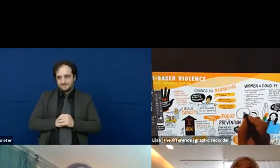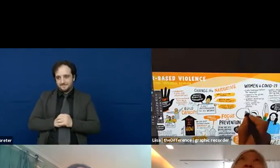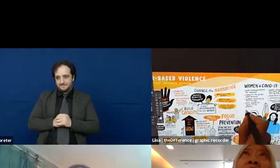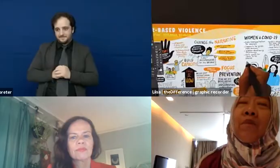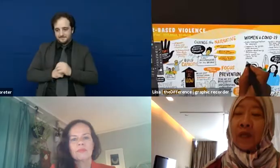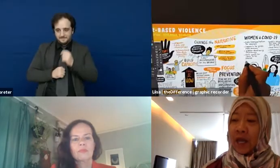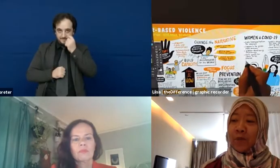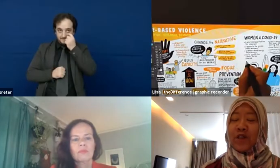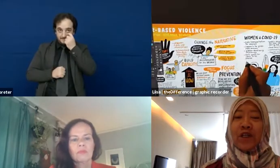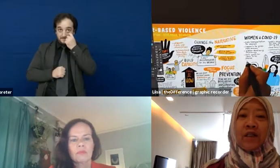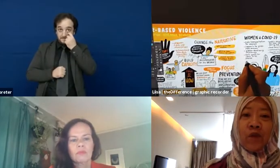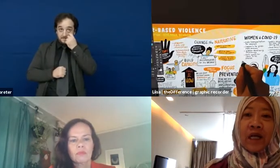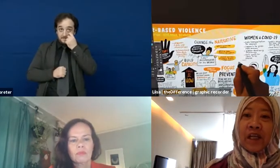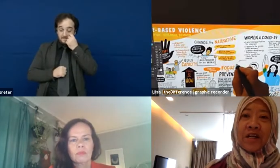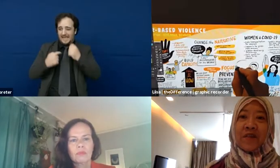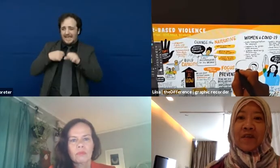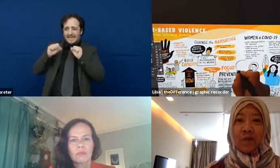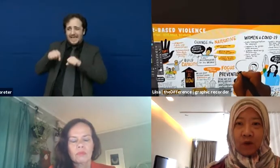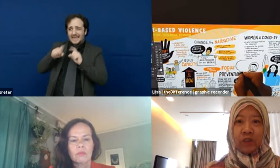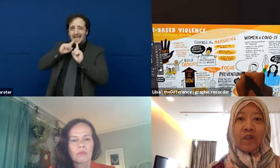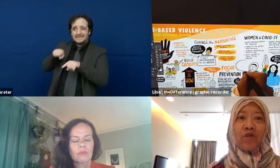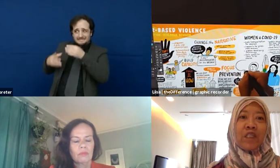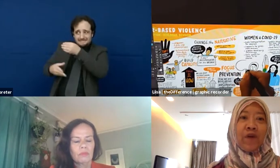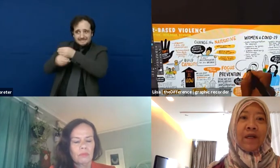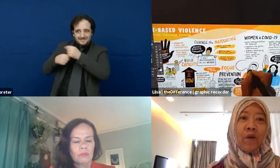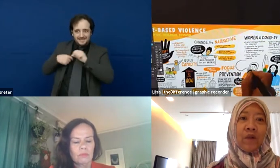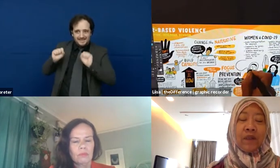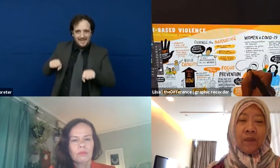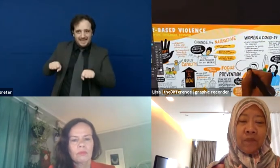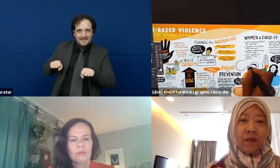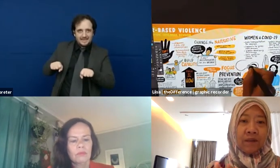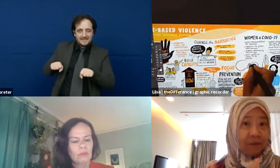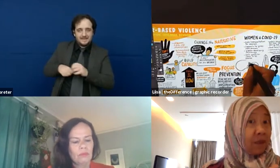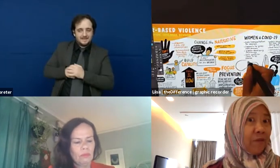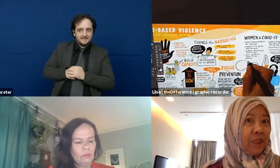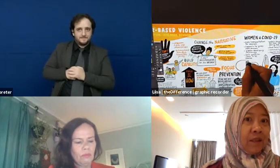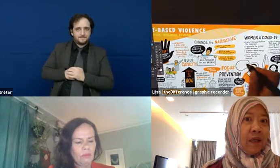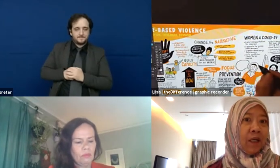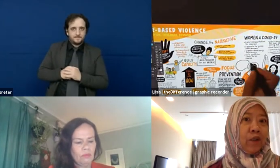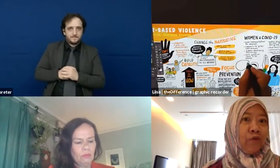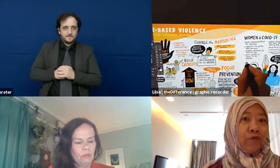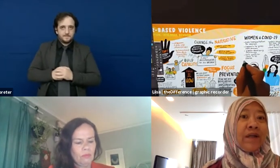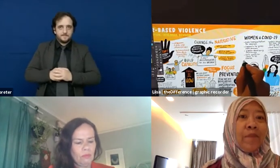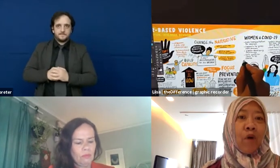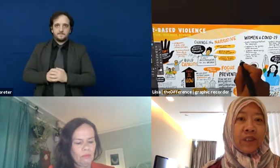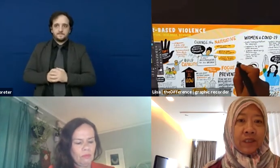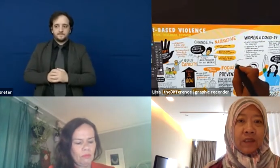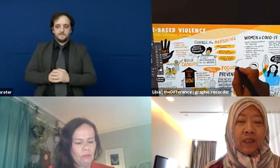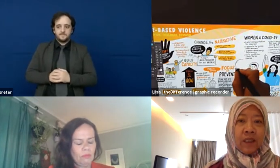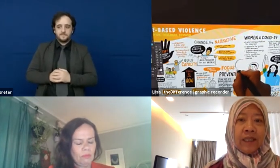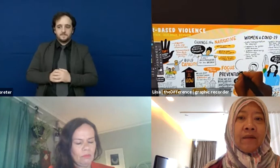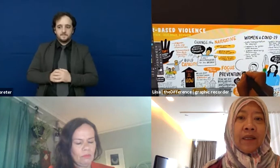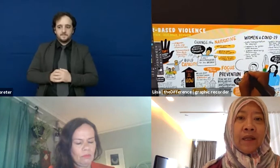you know, I appreciate what Aldijana says about the trust fund and all that have been, you know, very